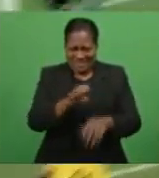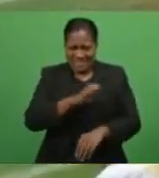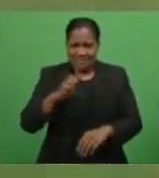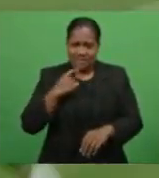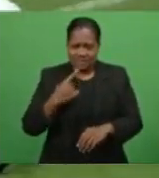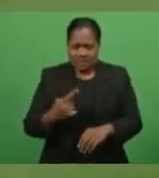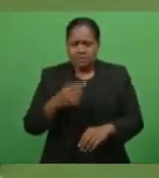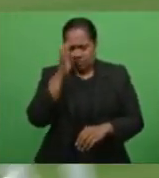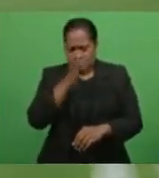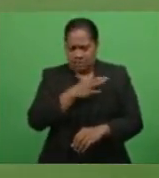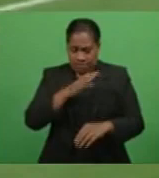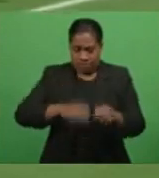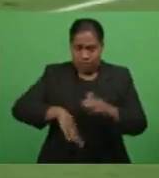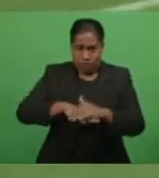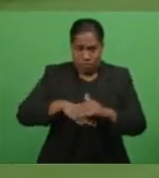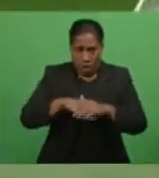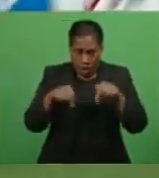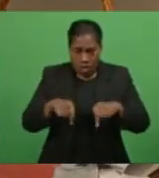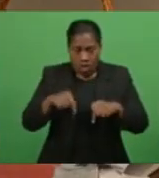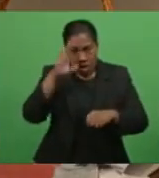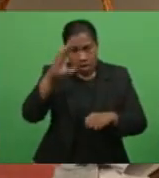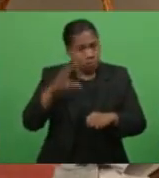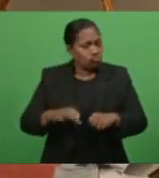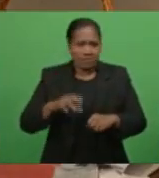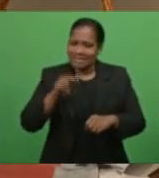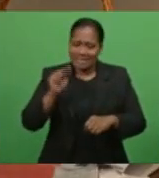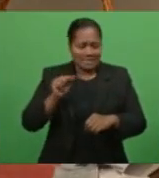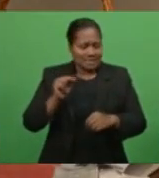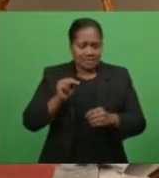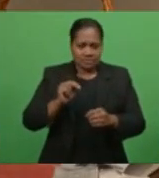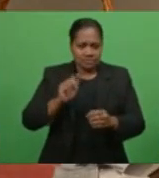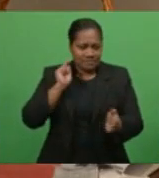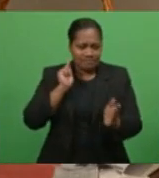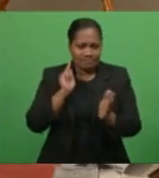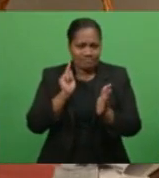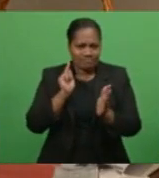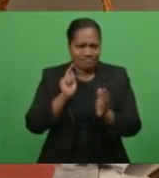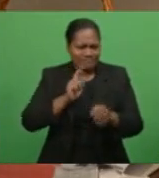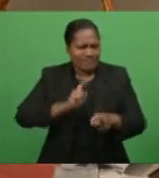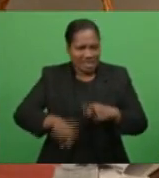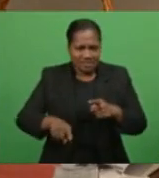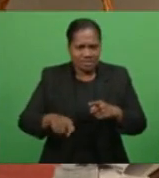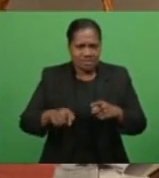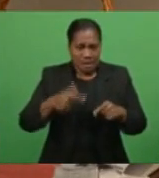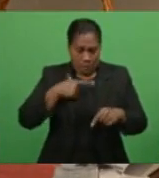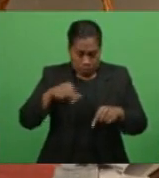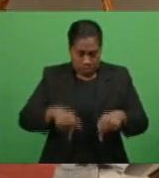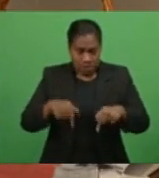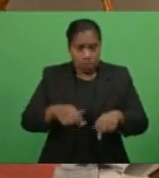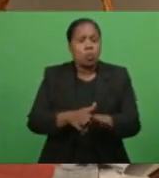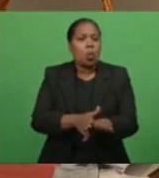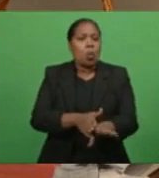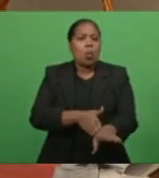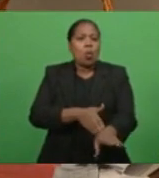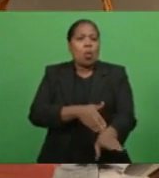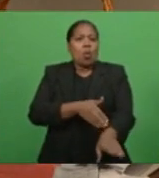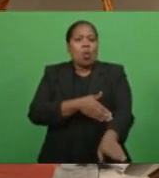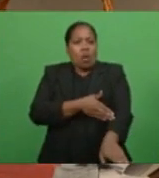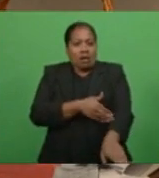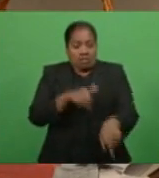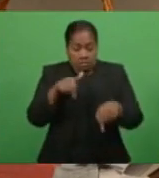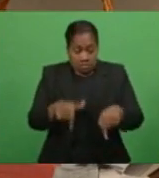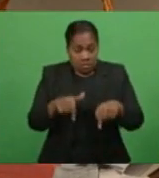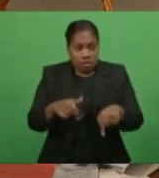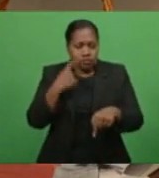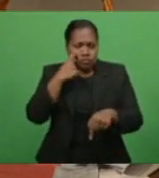pace in the country needs to increase. Fijian football, we are playing very slow football. And this is one area he's